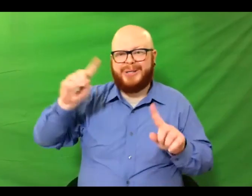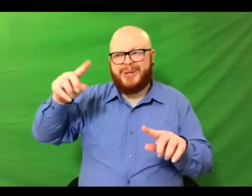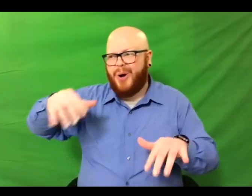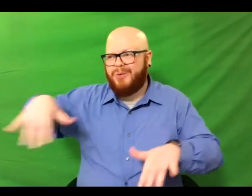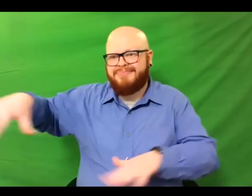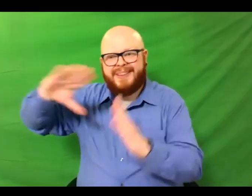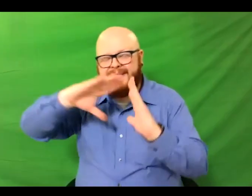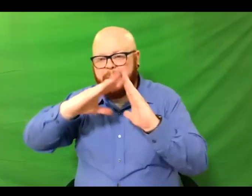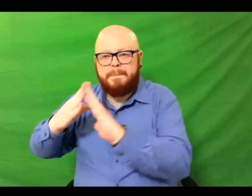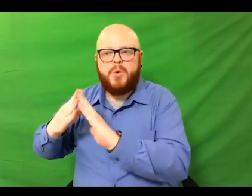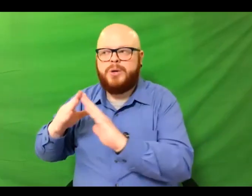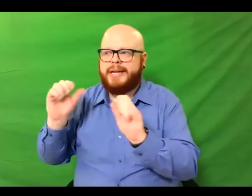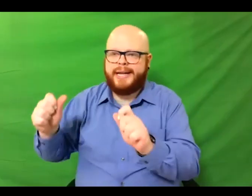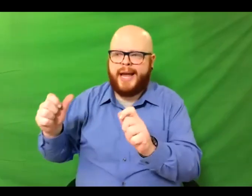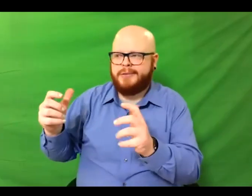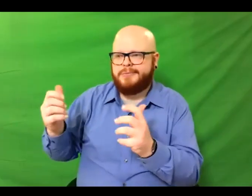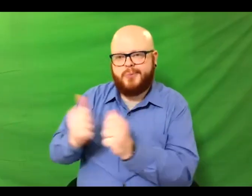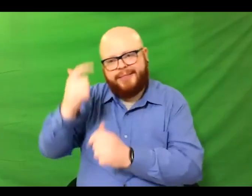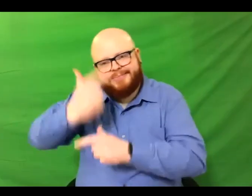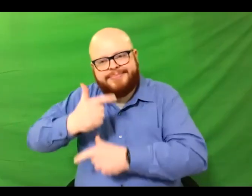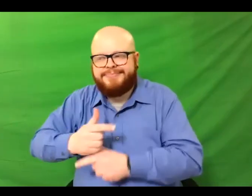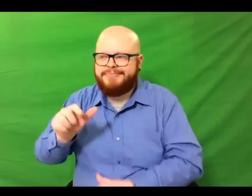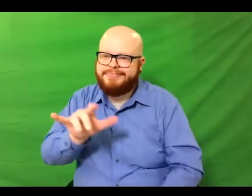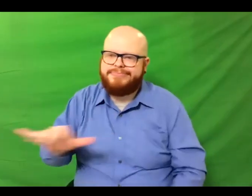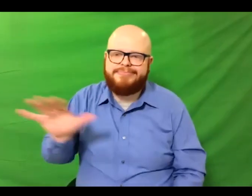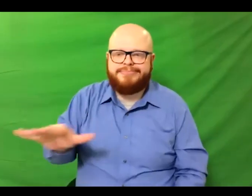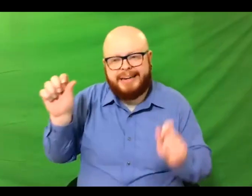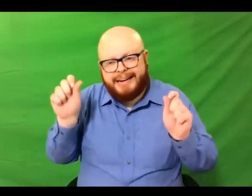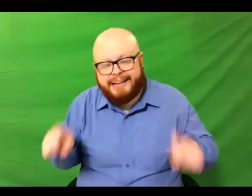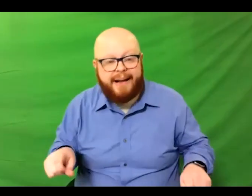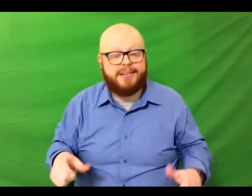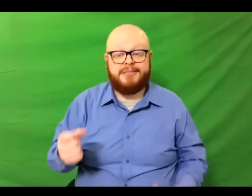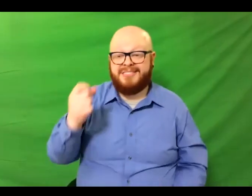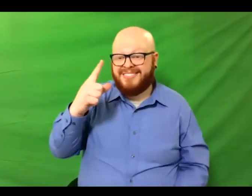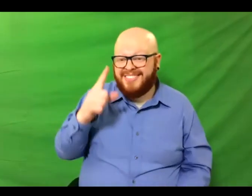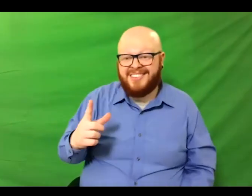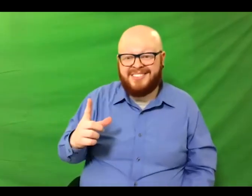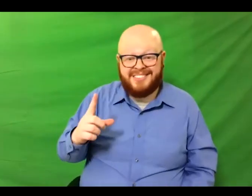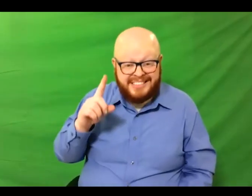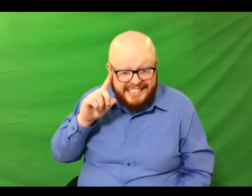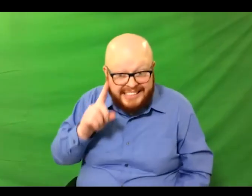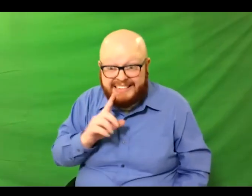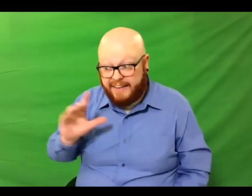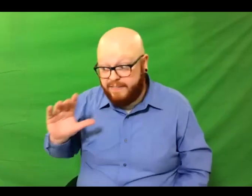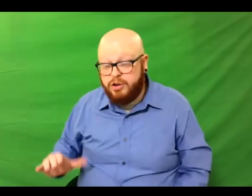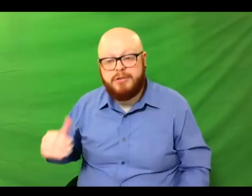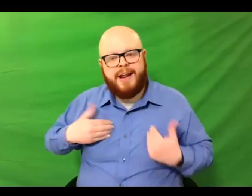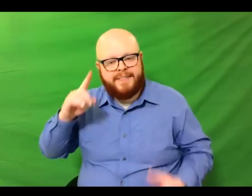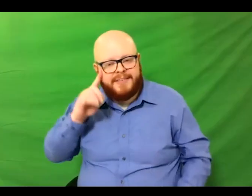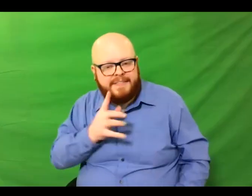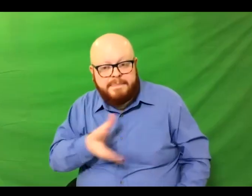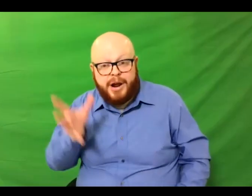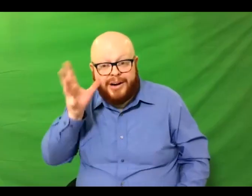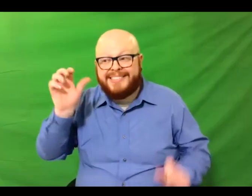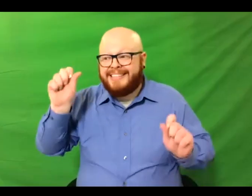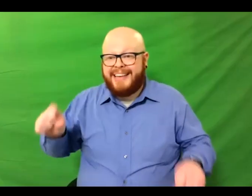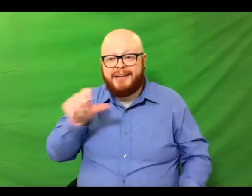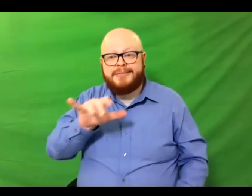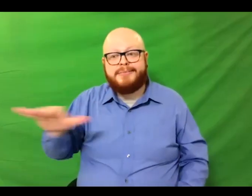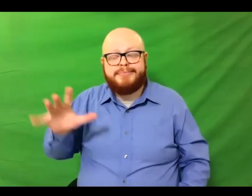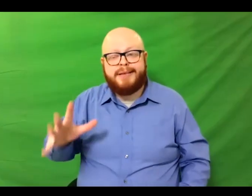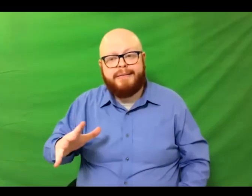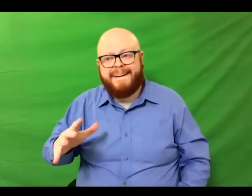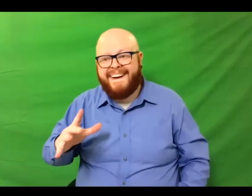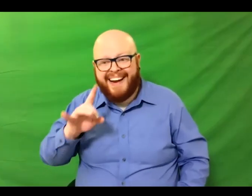everywhere. Deaf children of deaf parents can begin to sign as early as 8 months. That's that early input we were talking about. Early attempts at